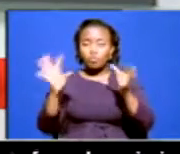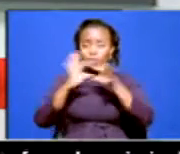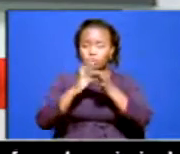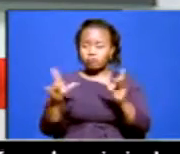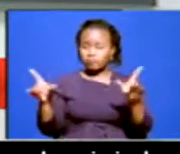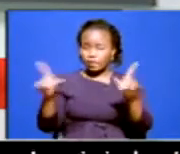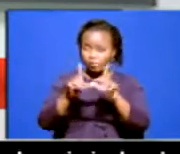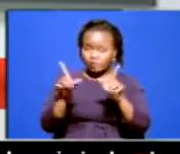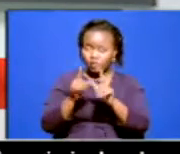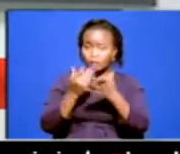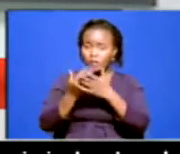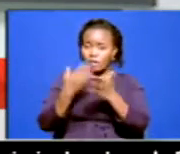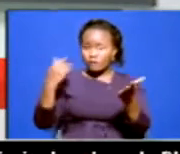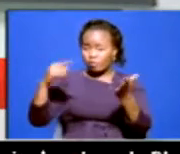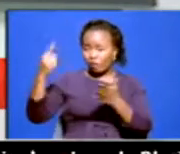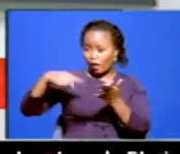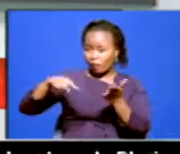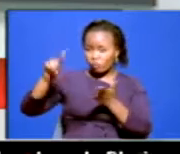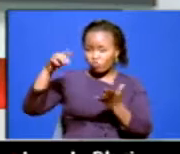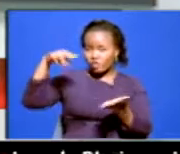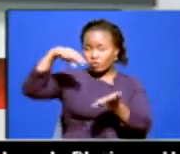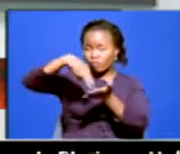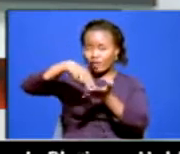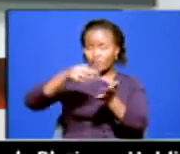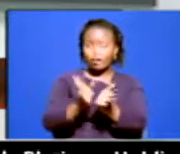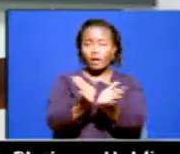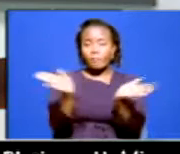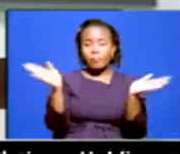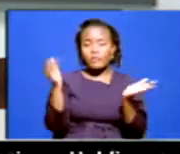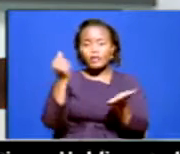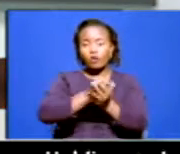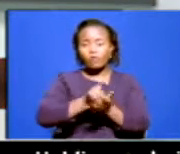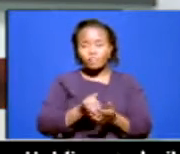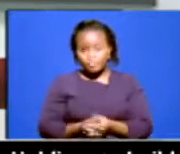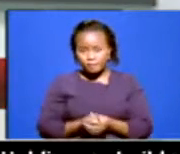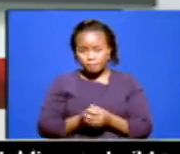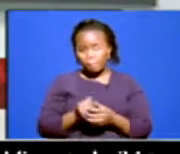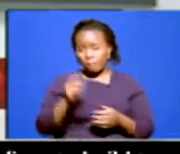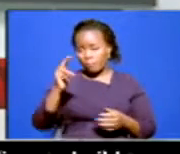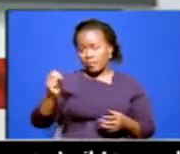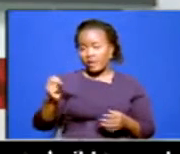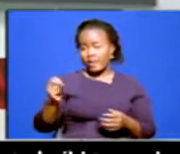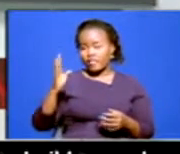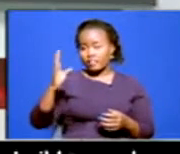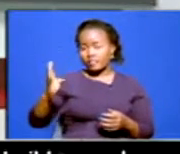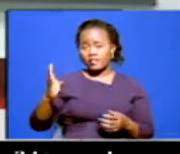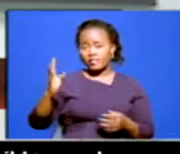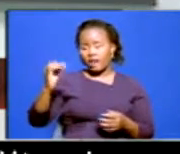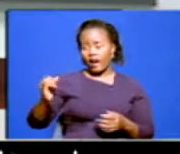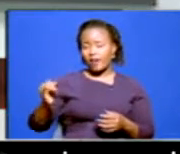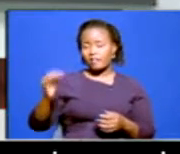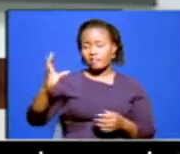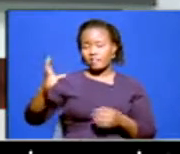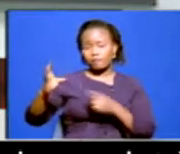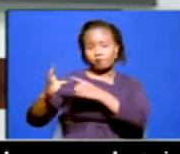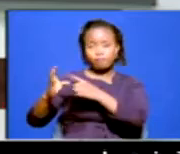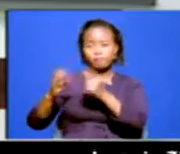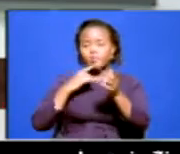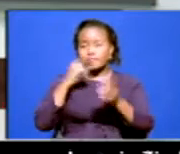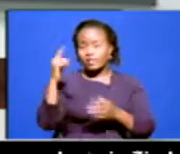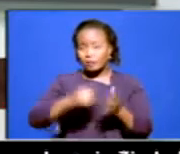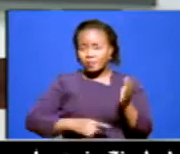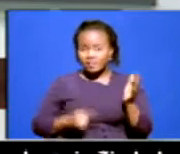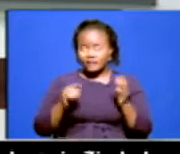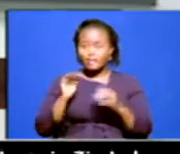being cleared to vie for public office. The National Cohesion and Integration Commission, NCIC, says that it will urge